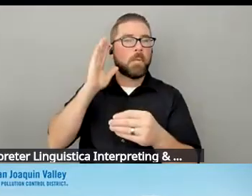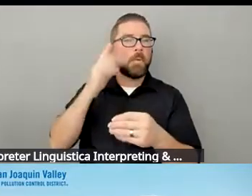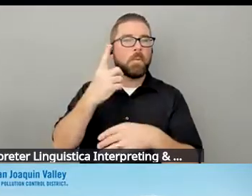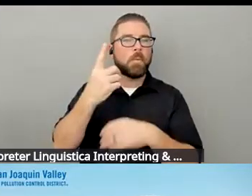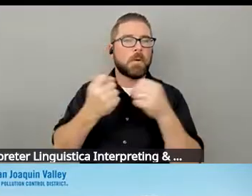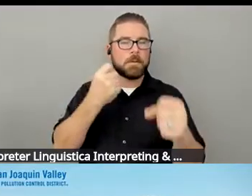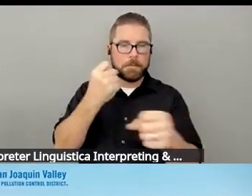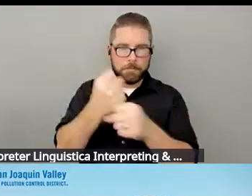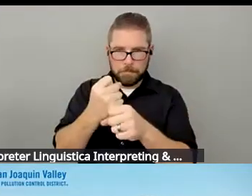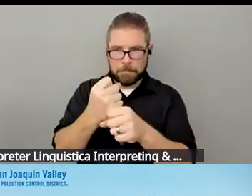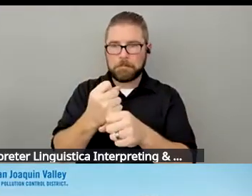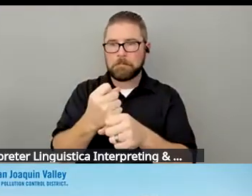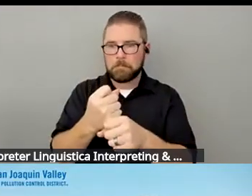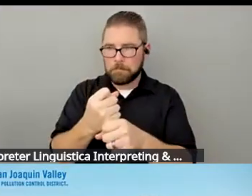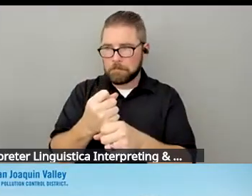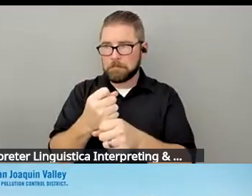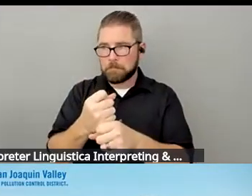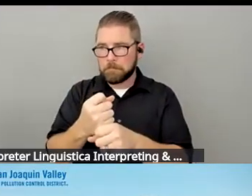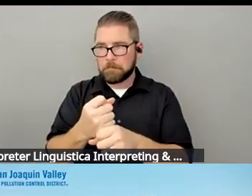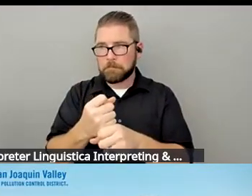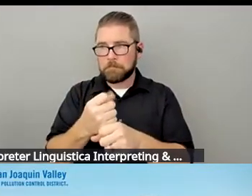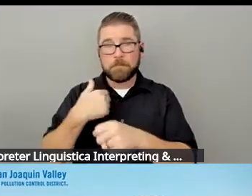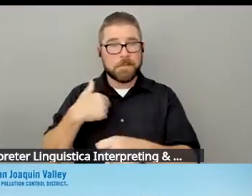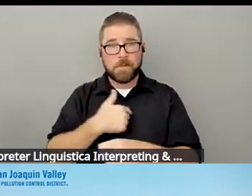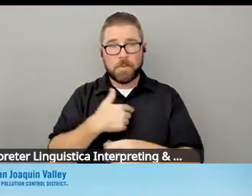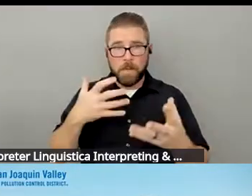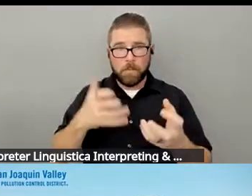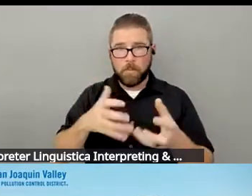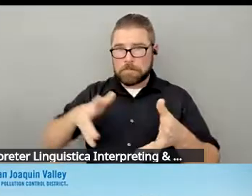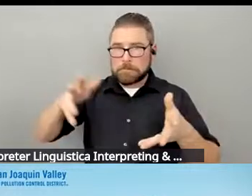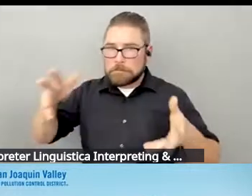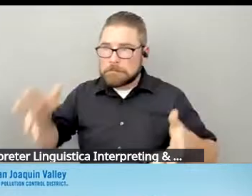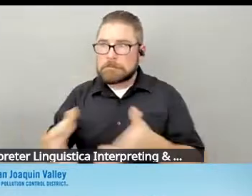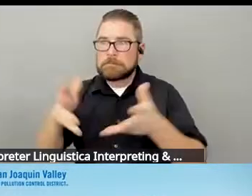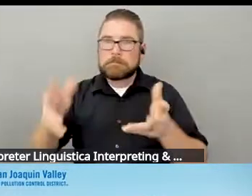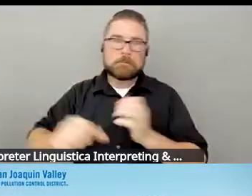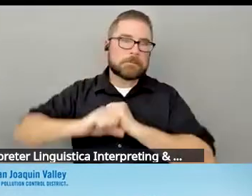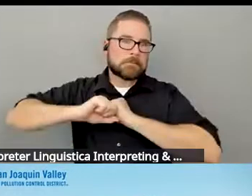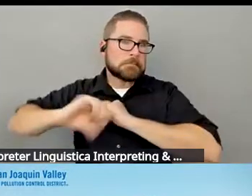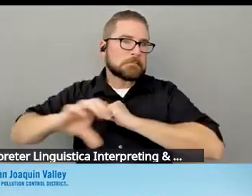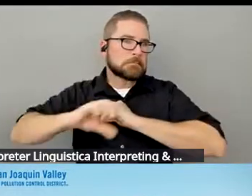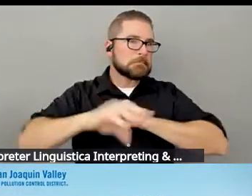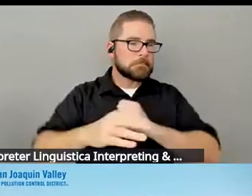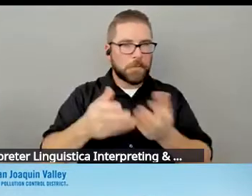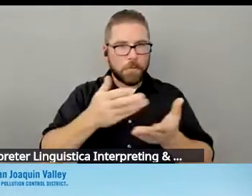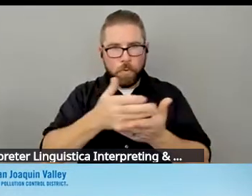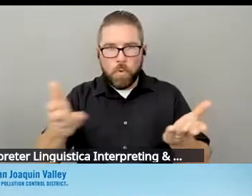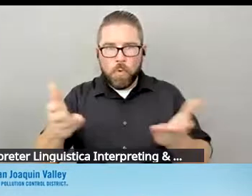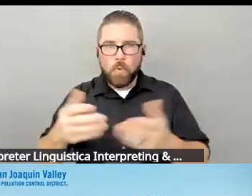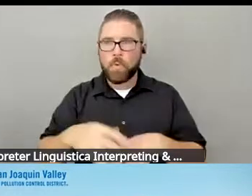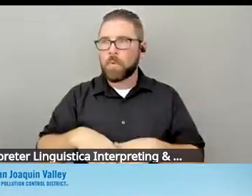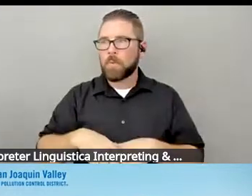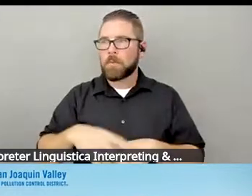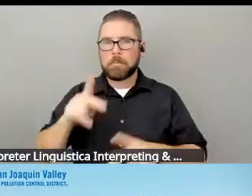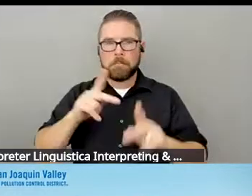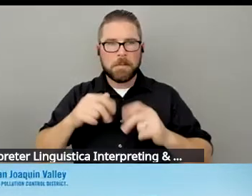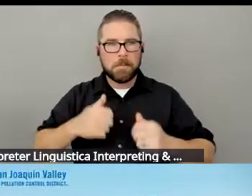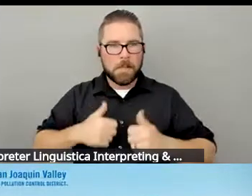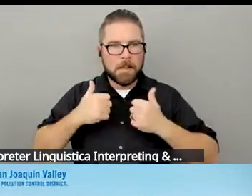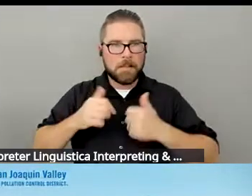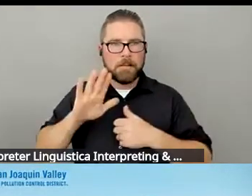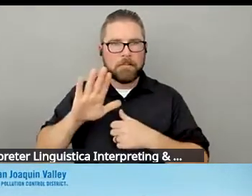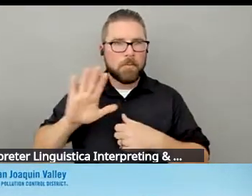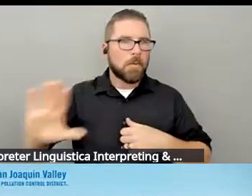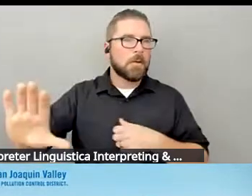like to, promote this with you and all of your residents and make sure you know about it, and that you can, hopefully